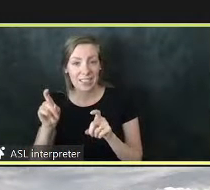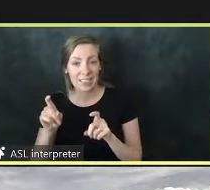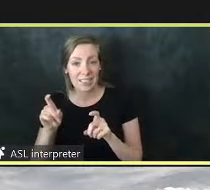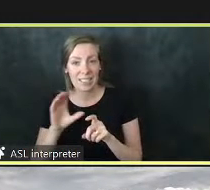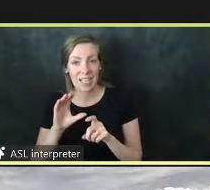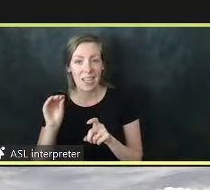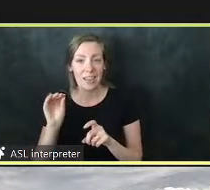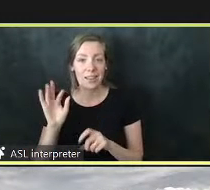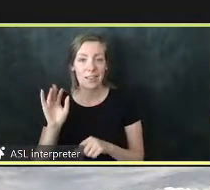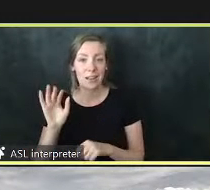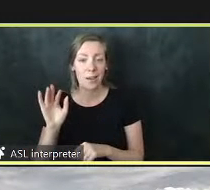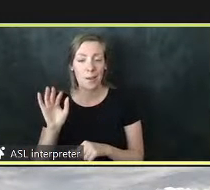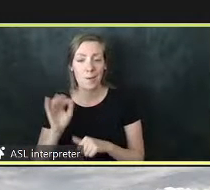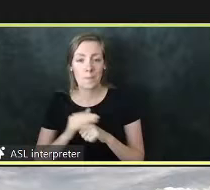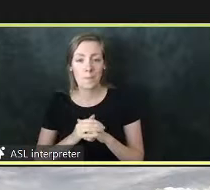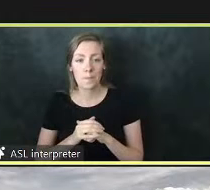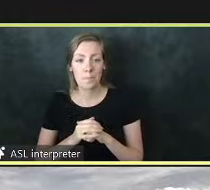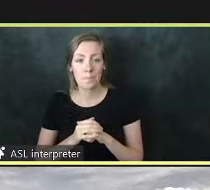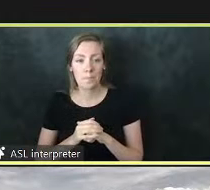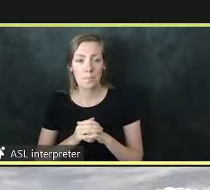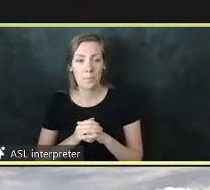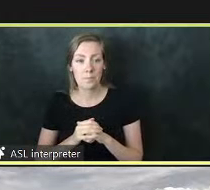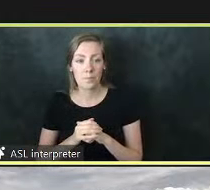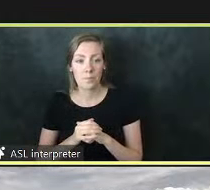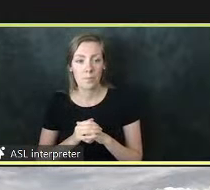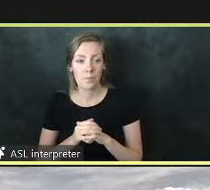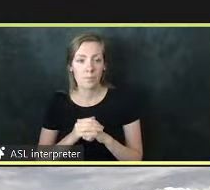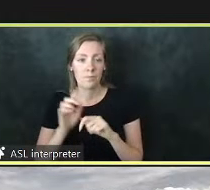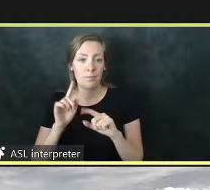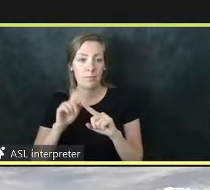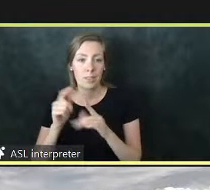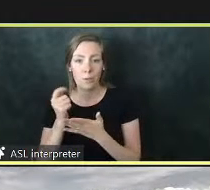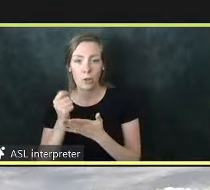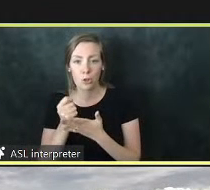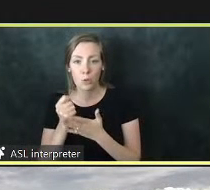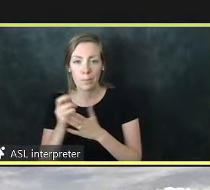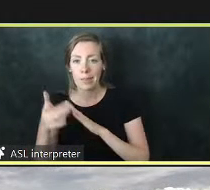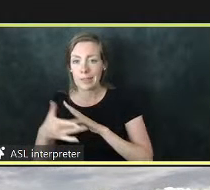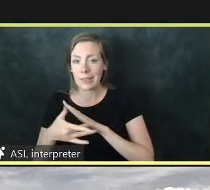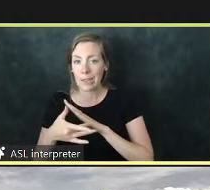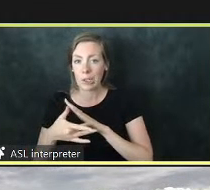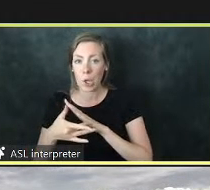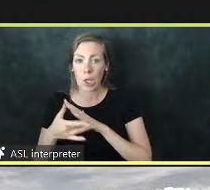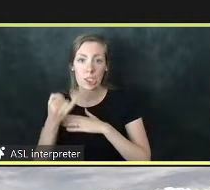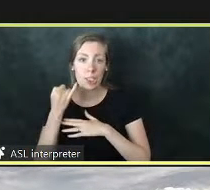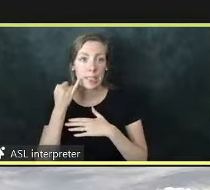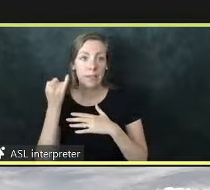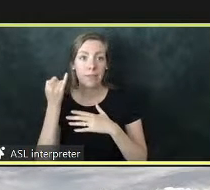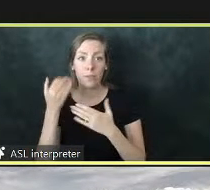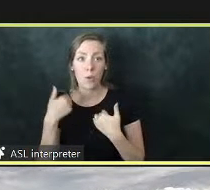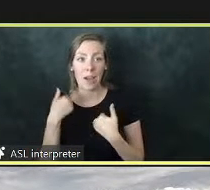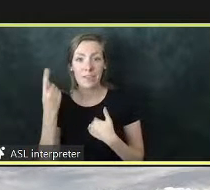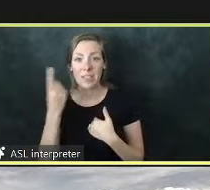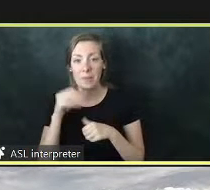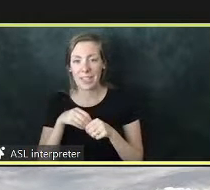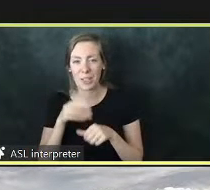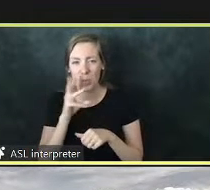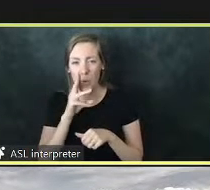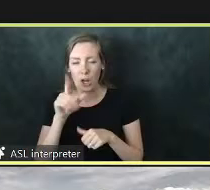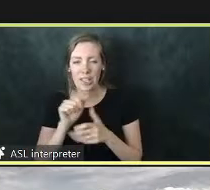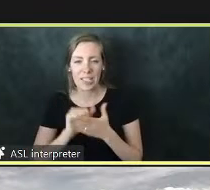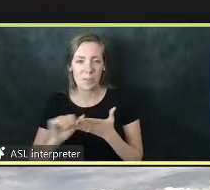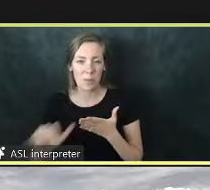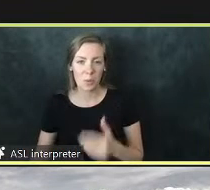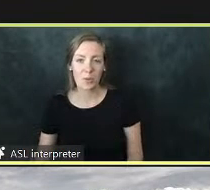o laboratorios que proveen pruebas para practicar su agua, para también diferentes tecnologías